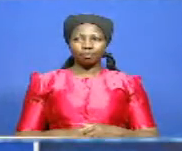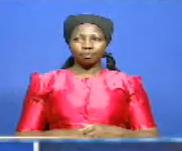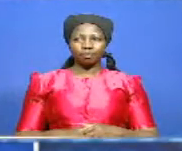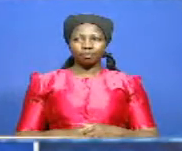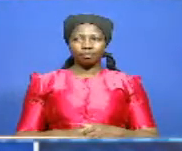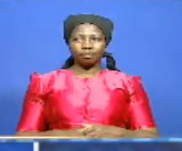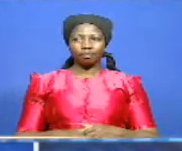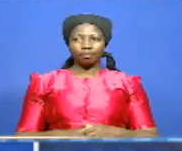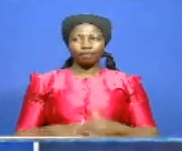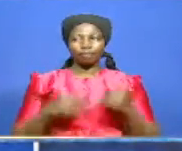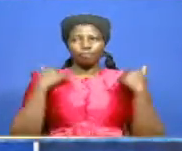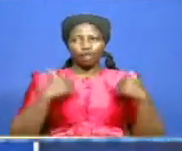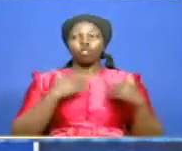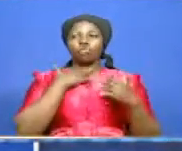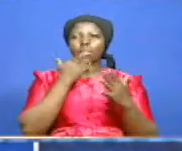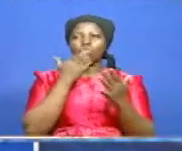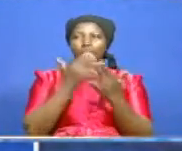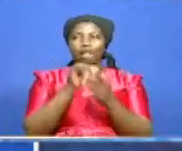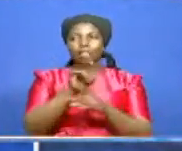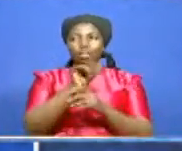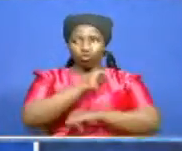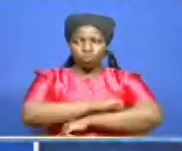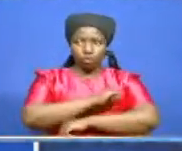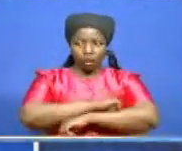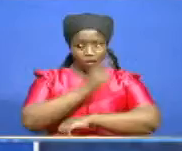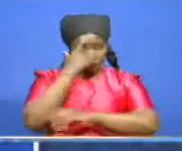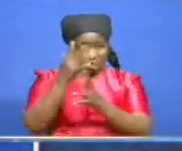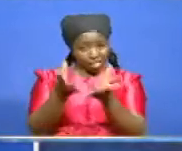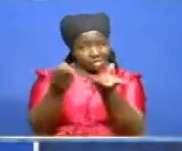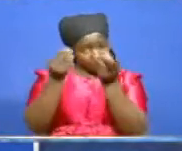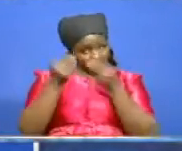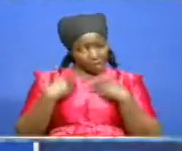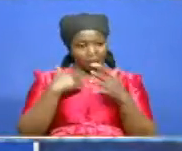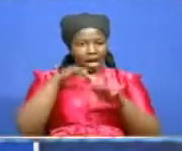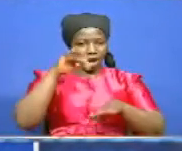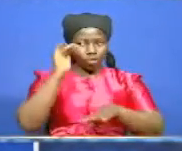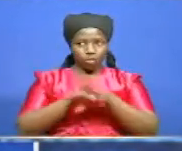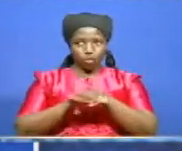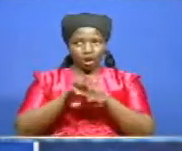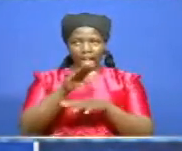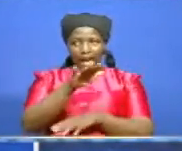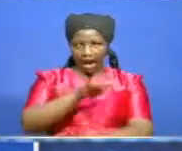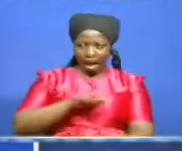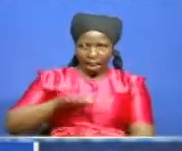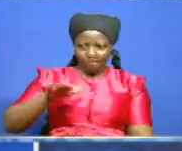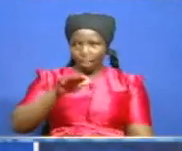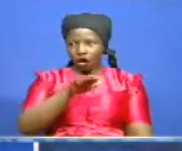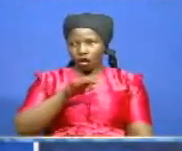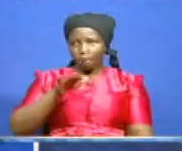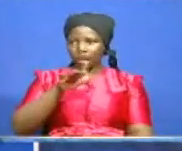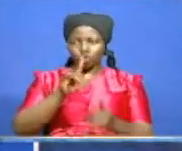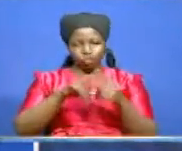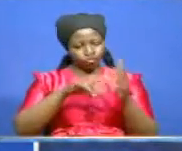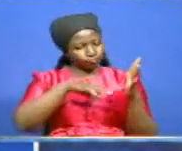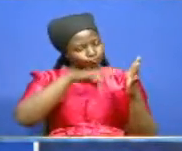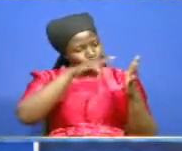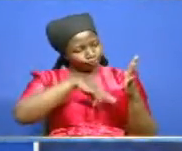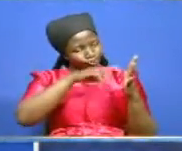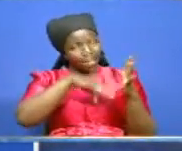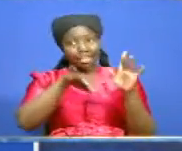I want to thank this school for providing for me a conducive environment to read